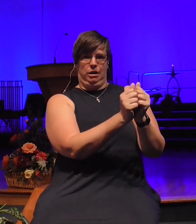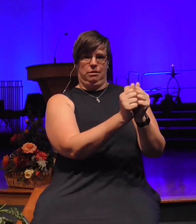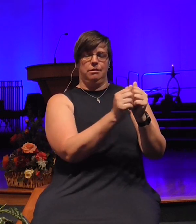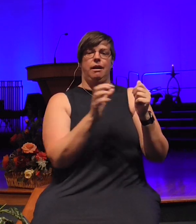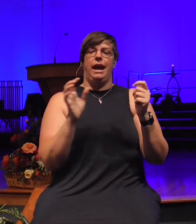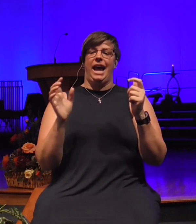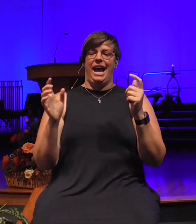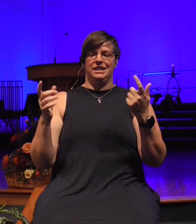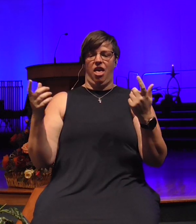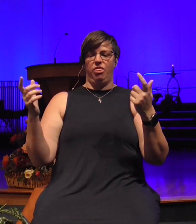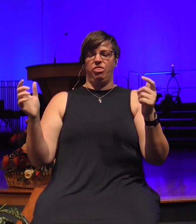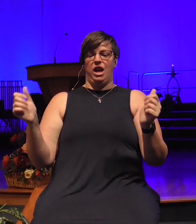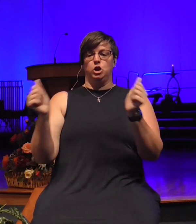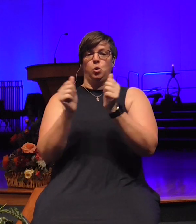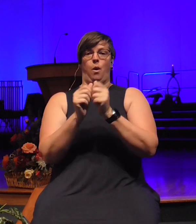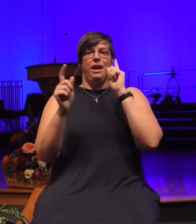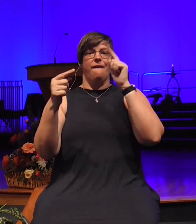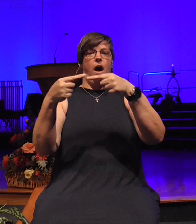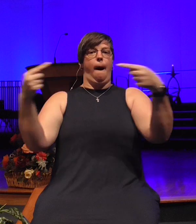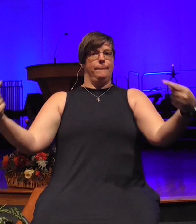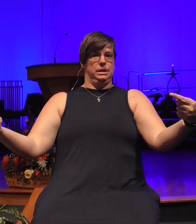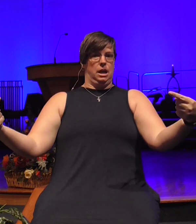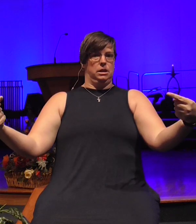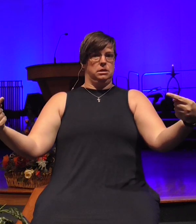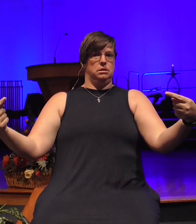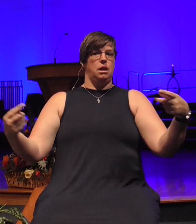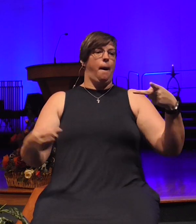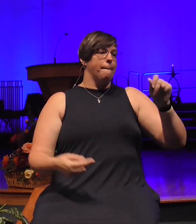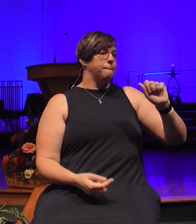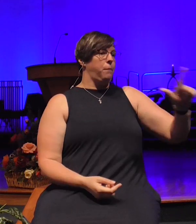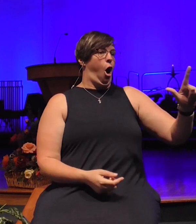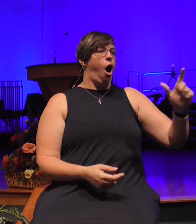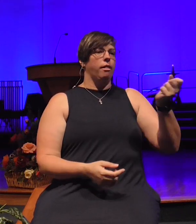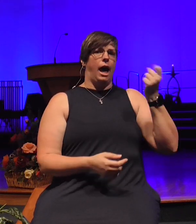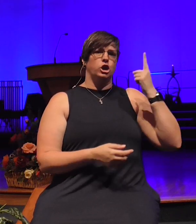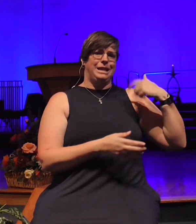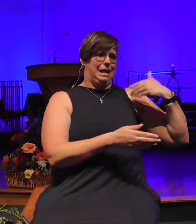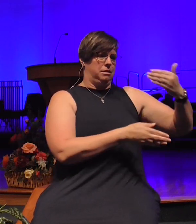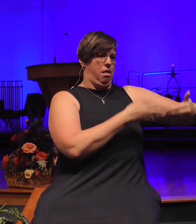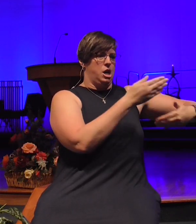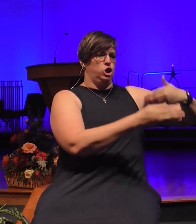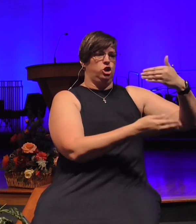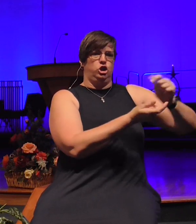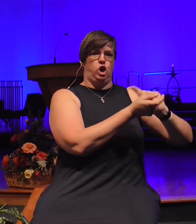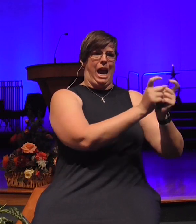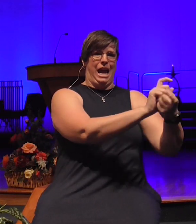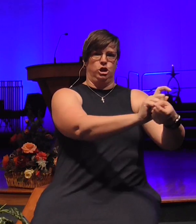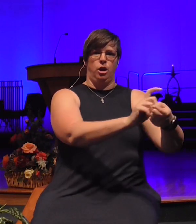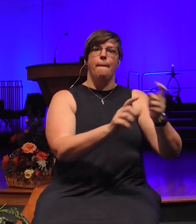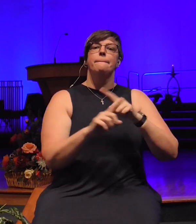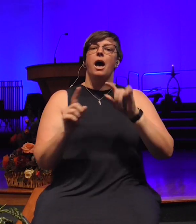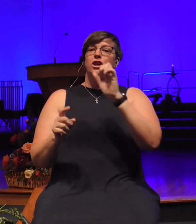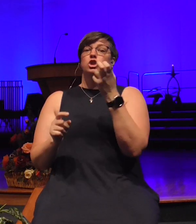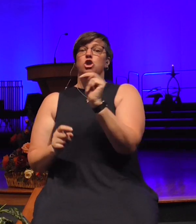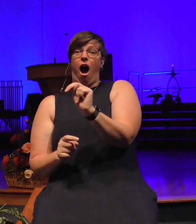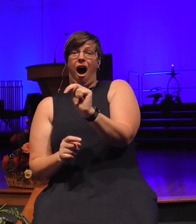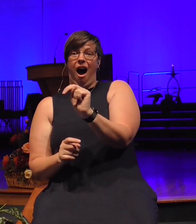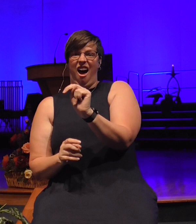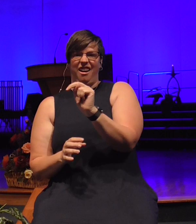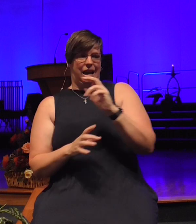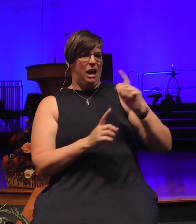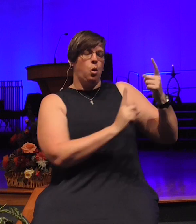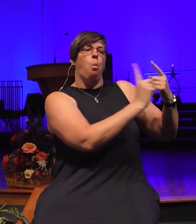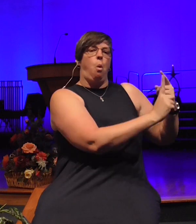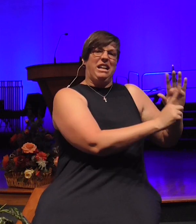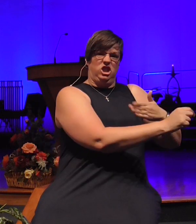the opposites. Paul can be understood in singles, but to understand John, you need whole albums. On the